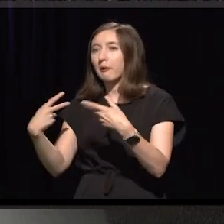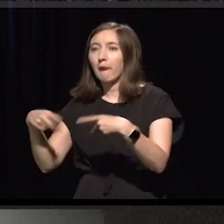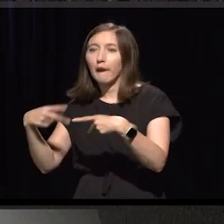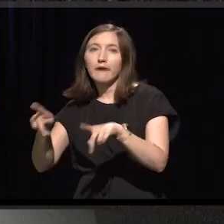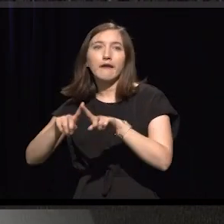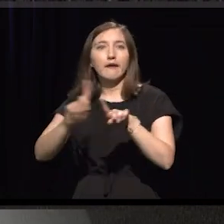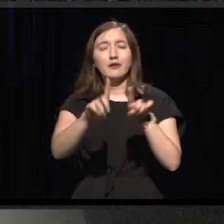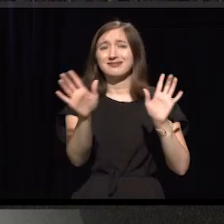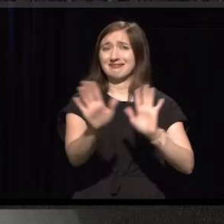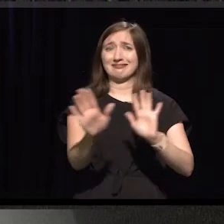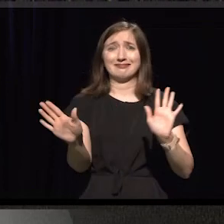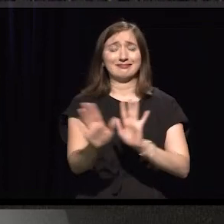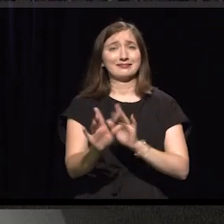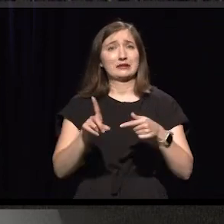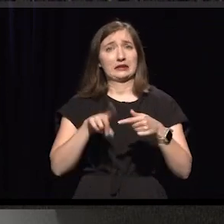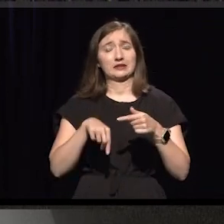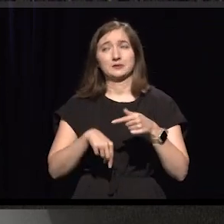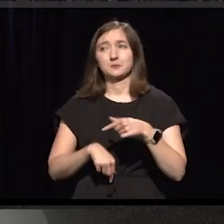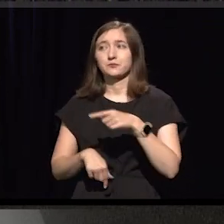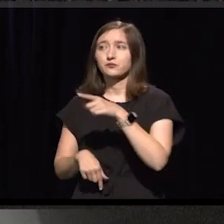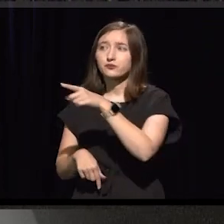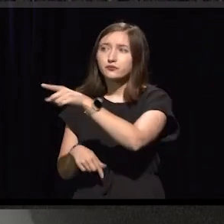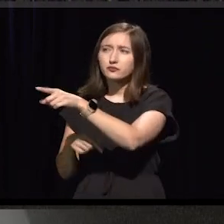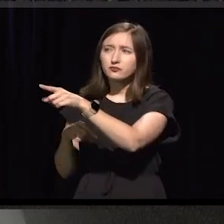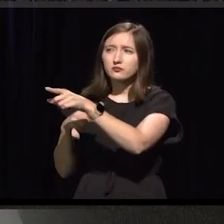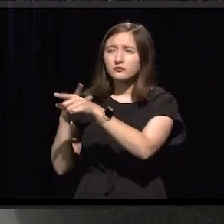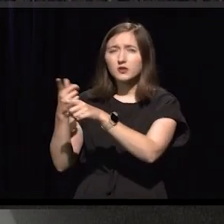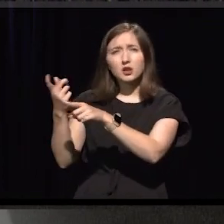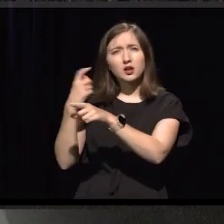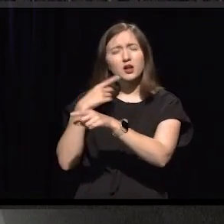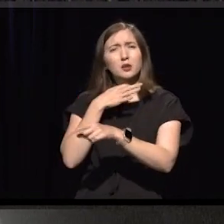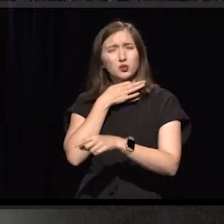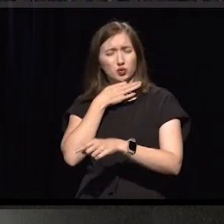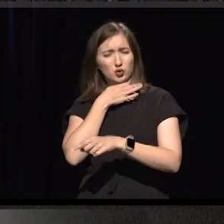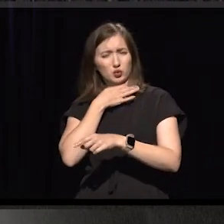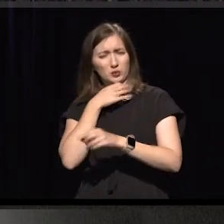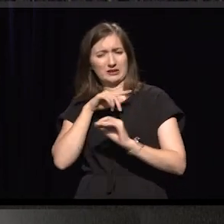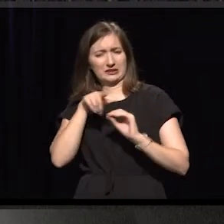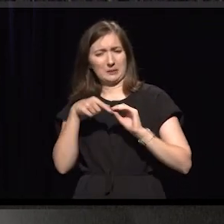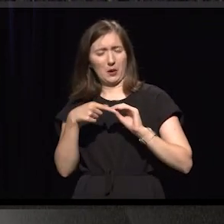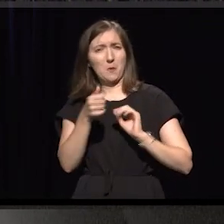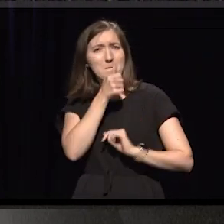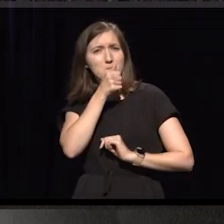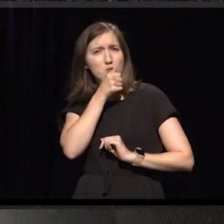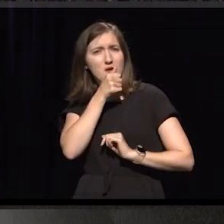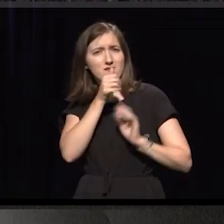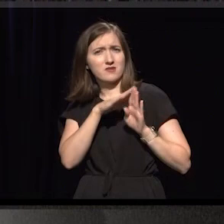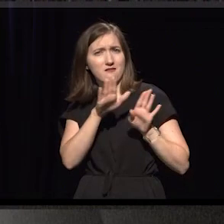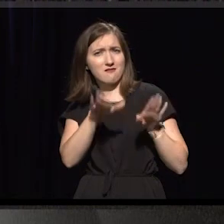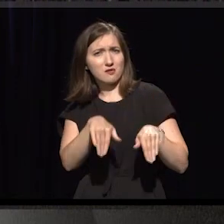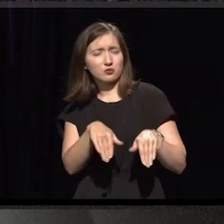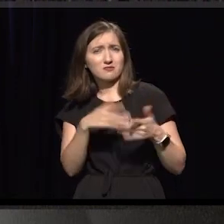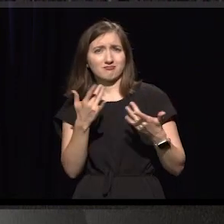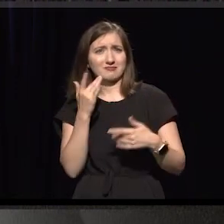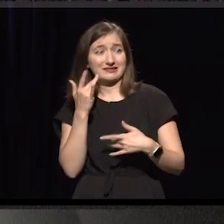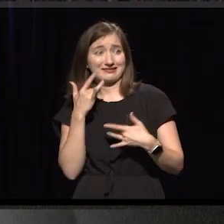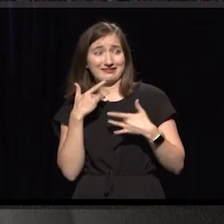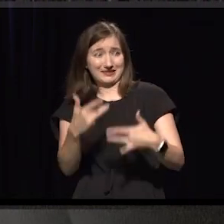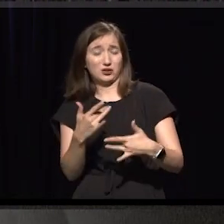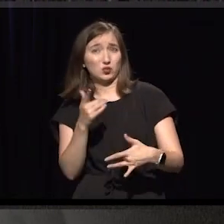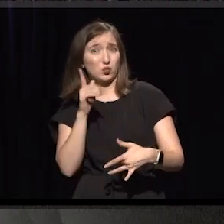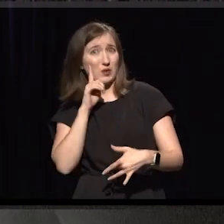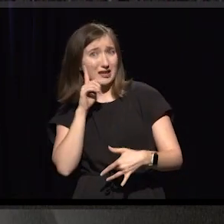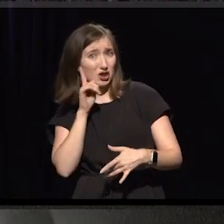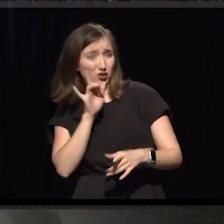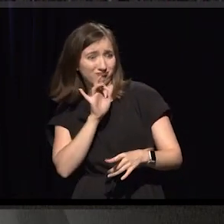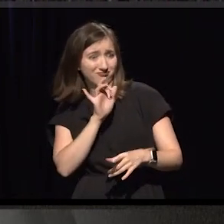In terms of gatherings, we keep hearing that there's a lot of them with 10 or more people at private residences. How aggressive is the city